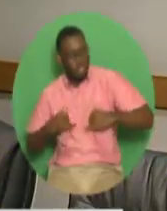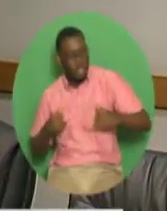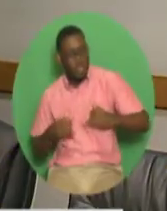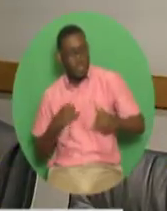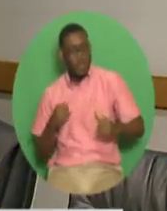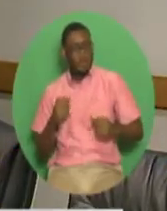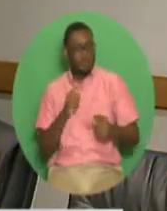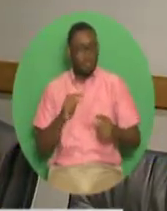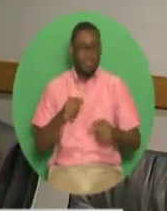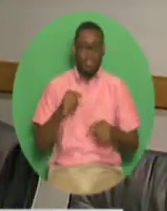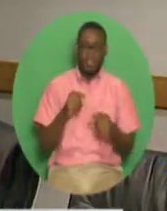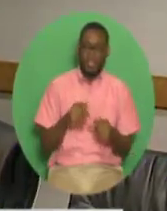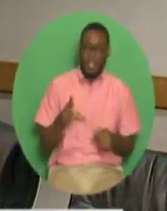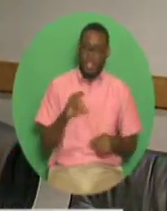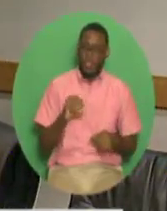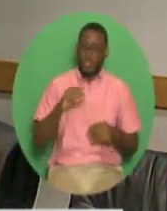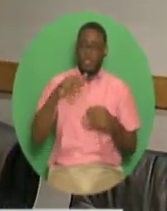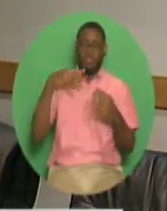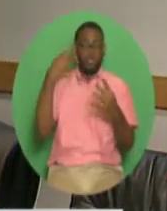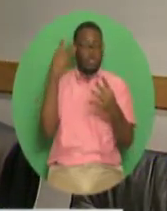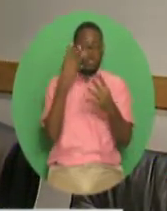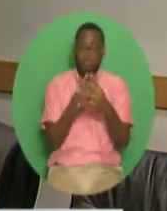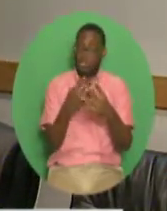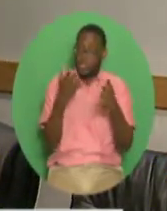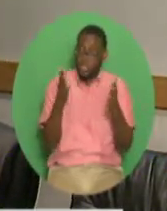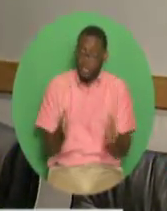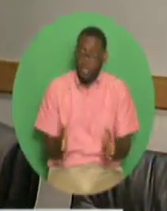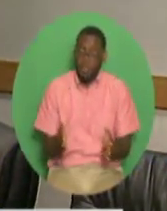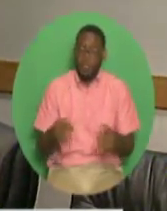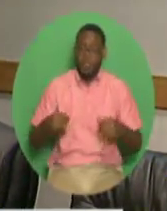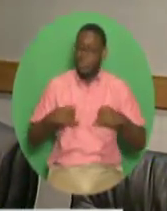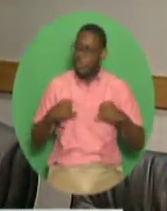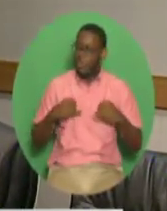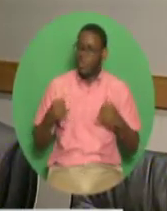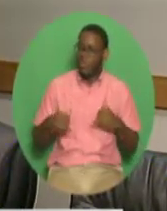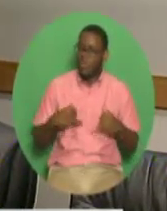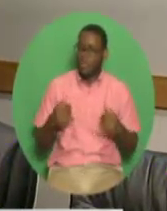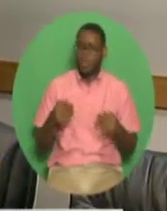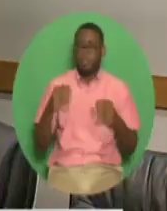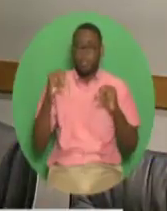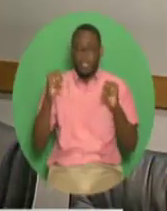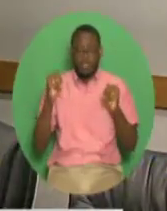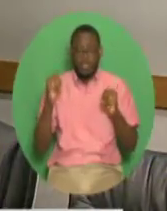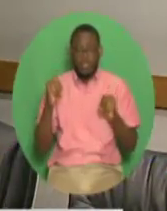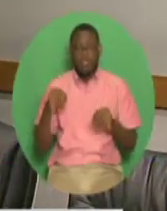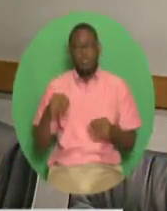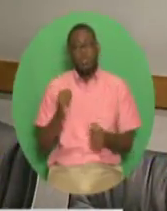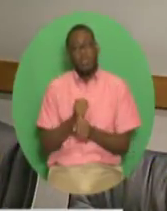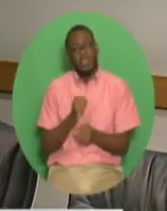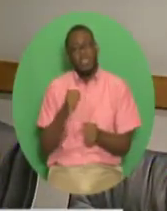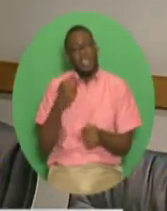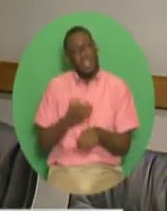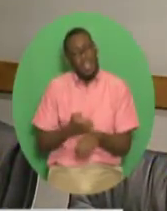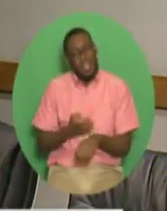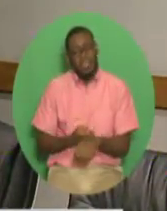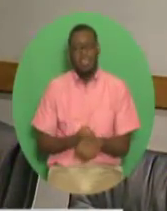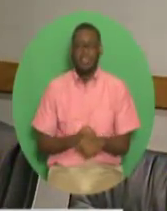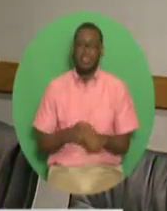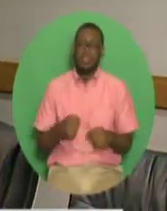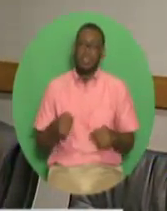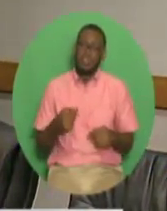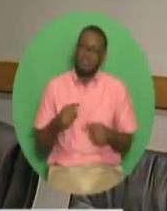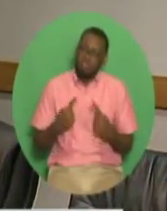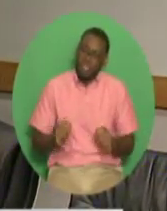Minister of National Security for Point Forty has been working very, very hard with the prison system, so much so he got in cabinet passed this